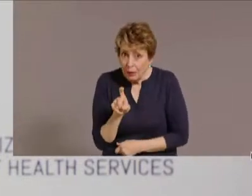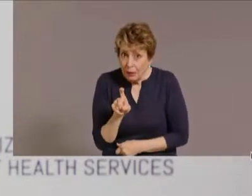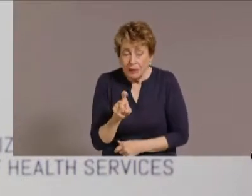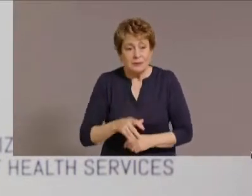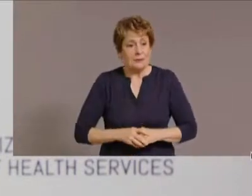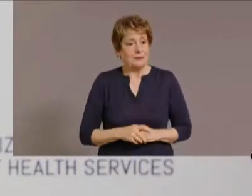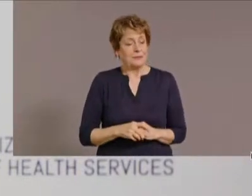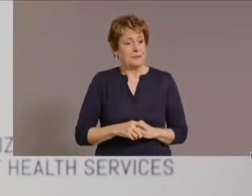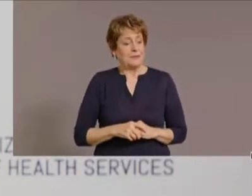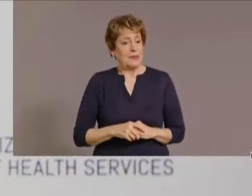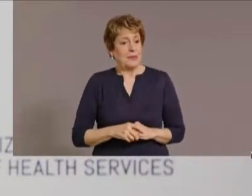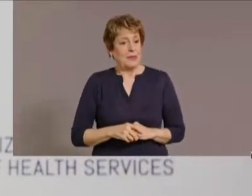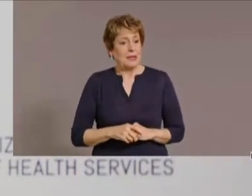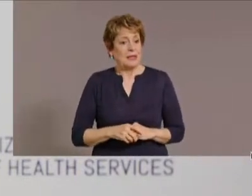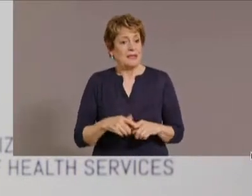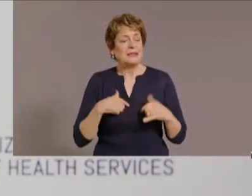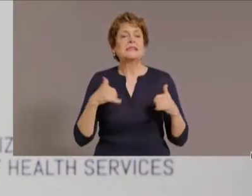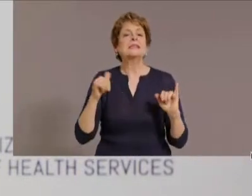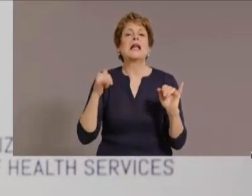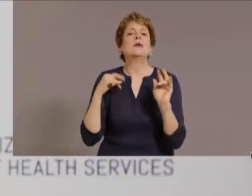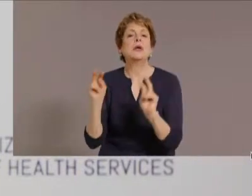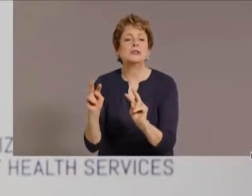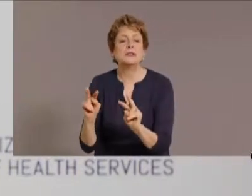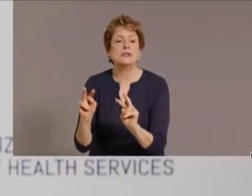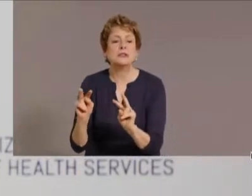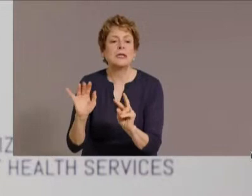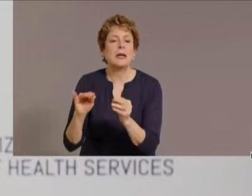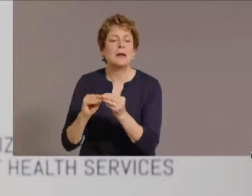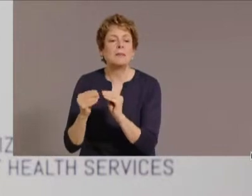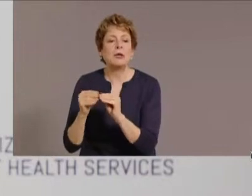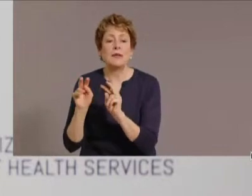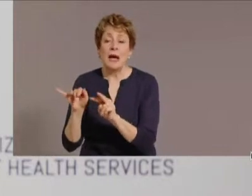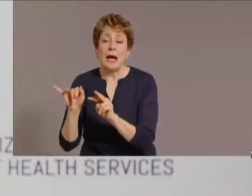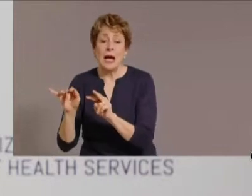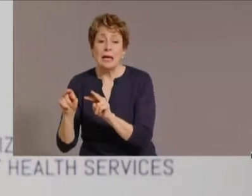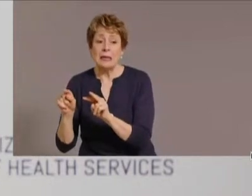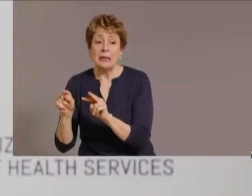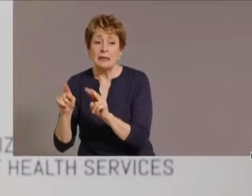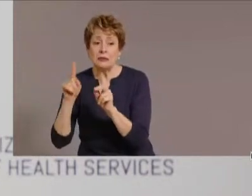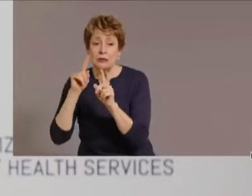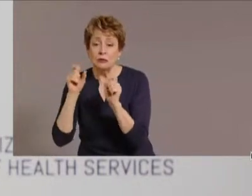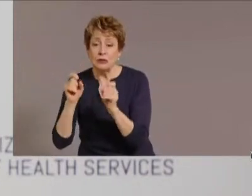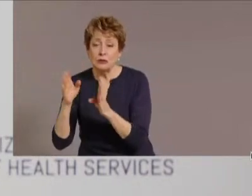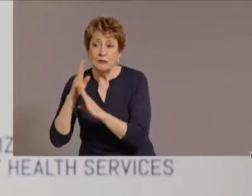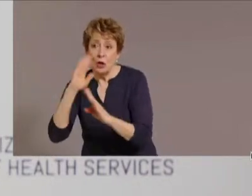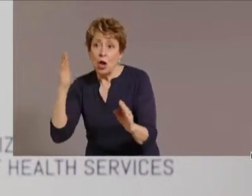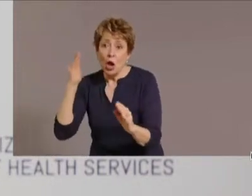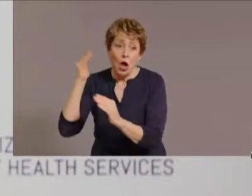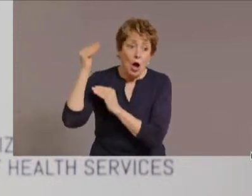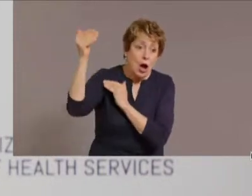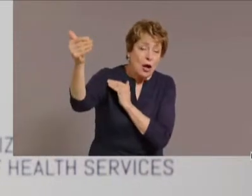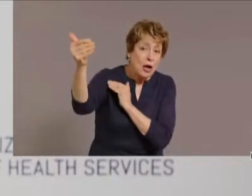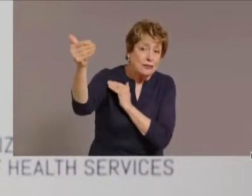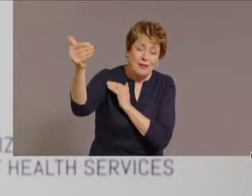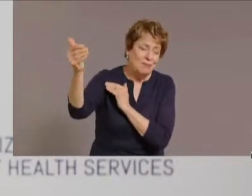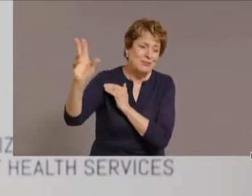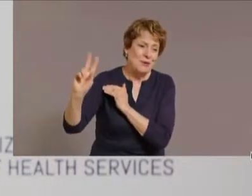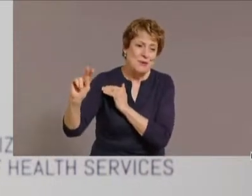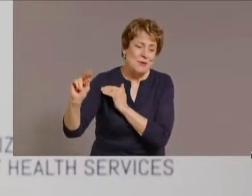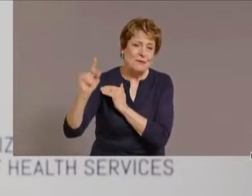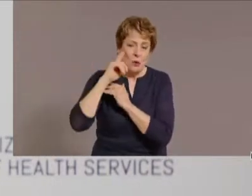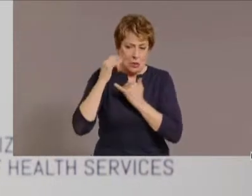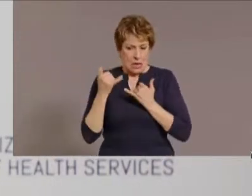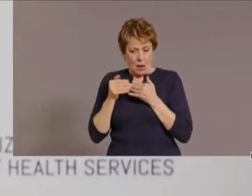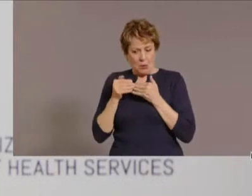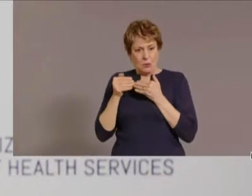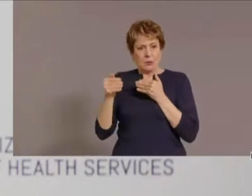vaccinating individuals, but it's not our long-term strategy. So yes, we would be looking at when are they